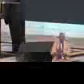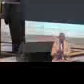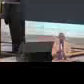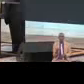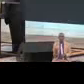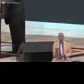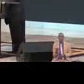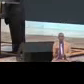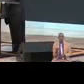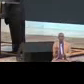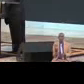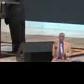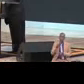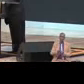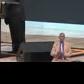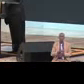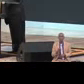Conquering.